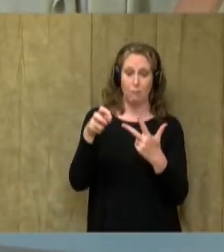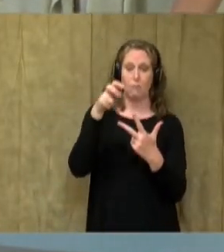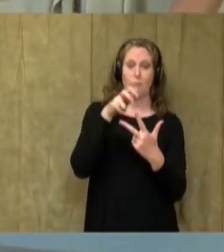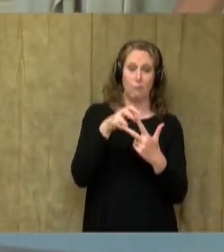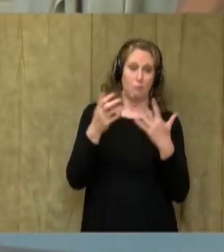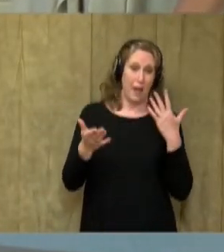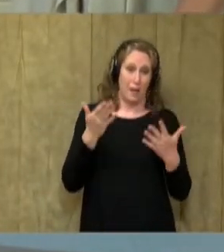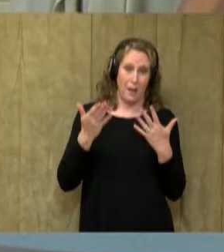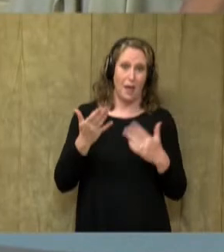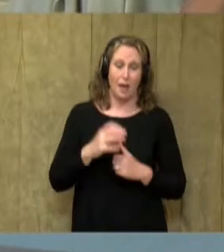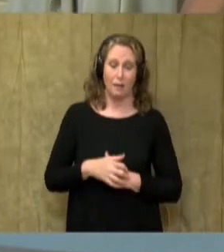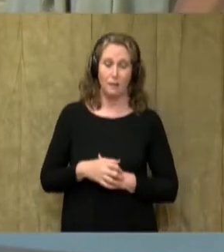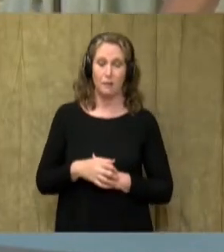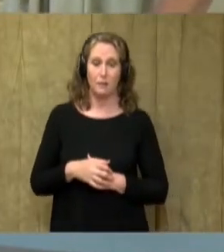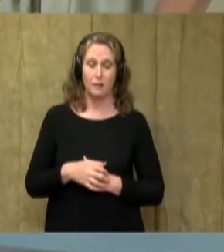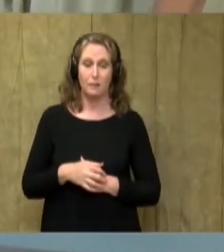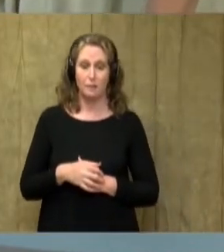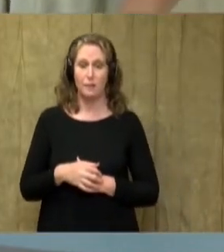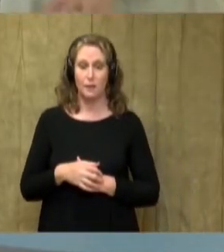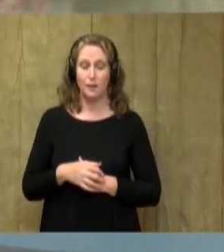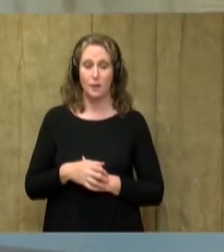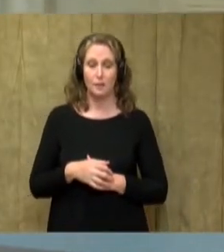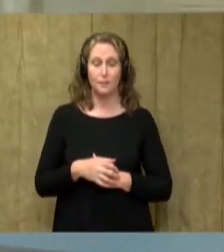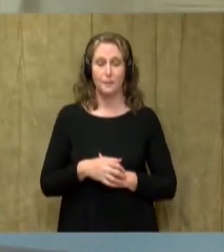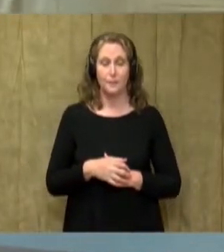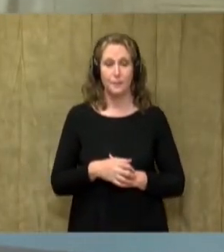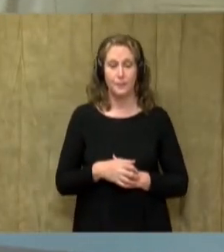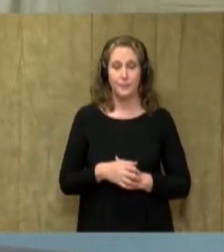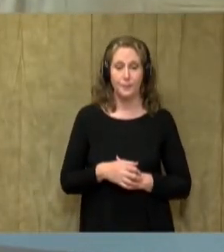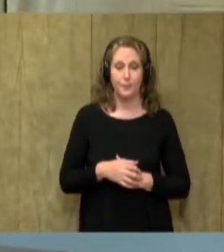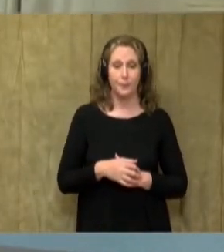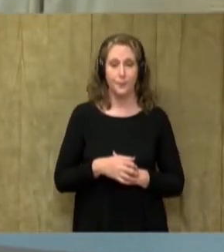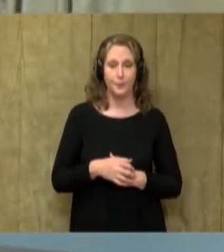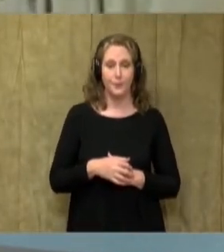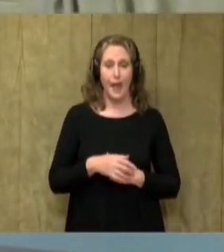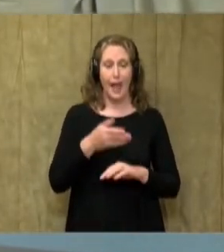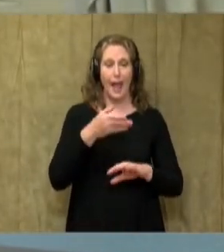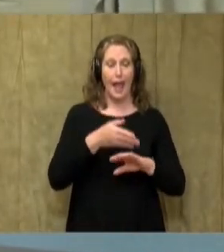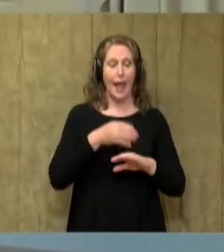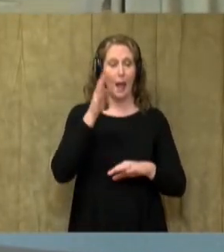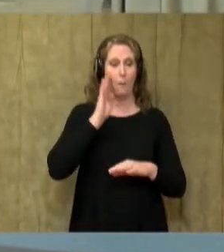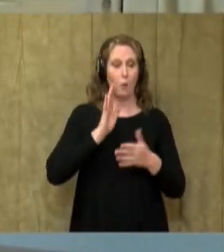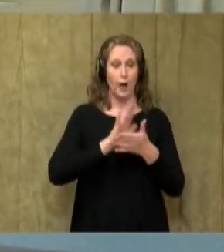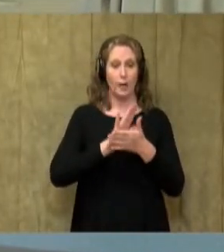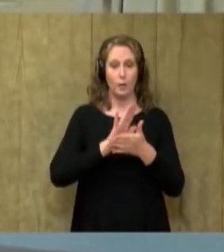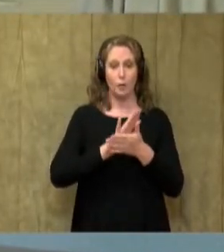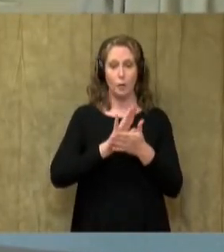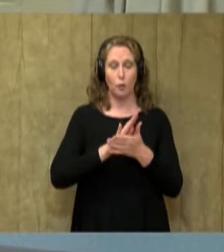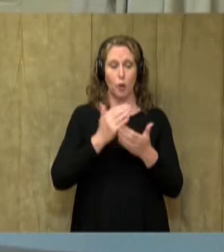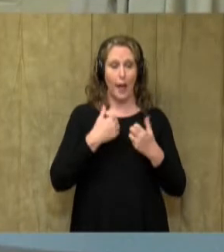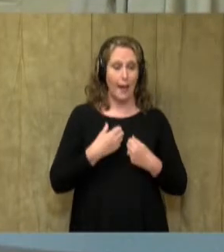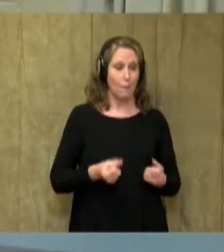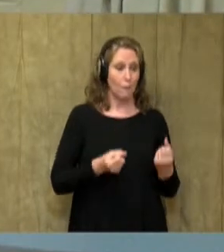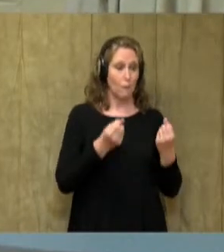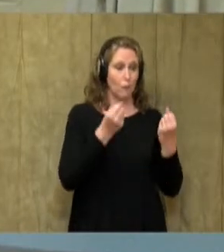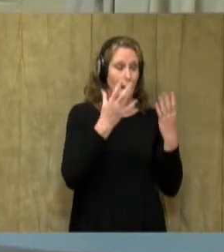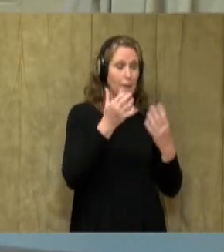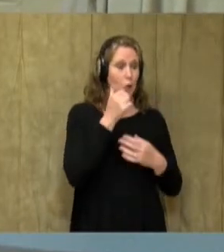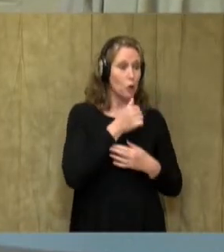up 100 today. So let's look at this problem. At Brown School, there are 327 girls